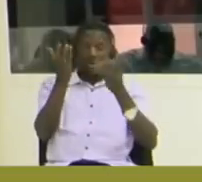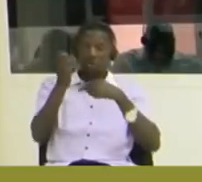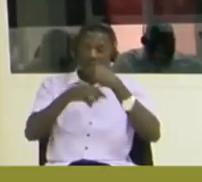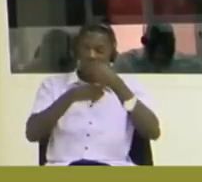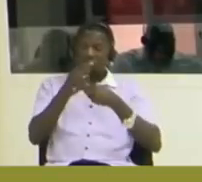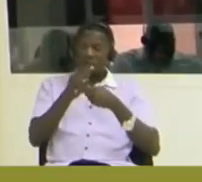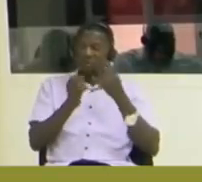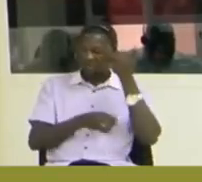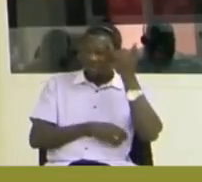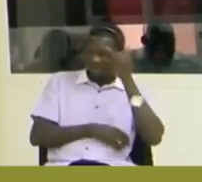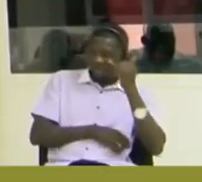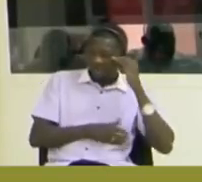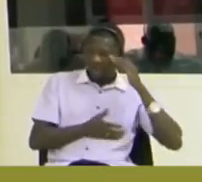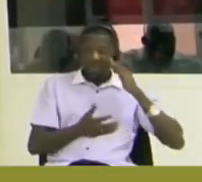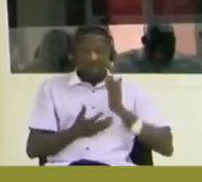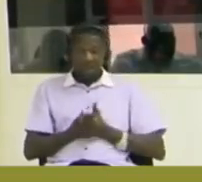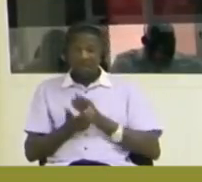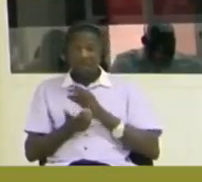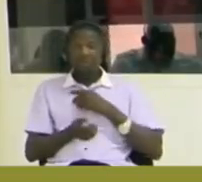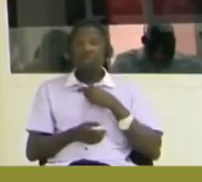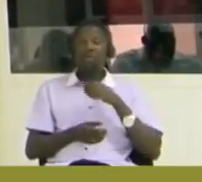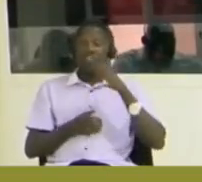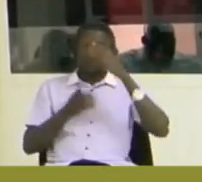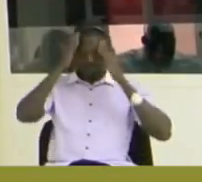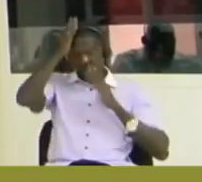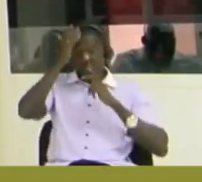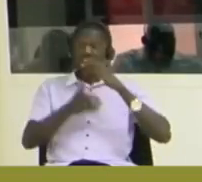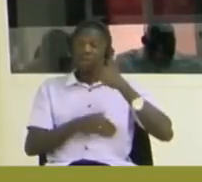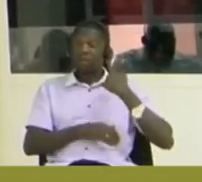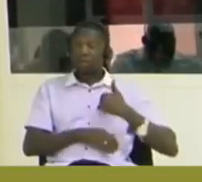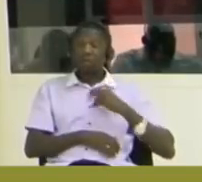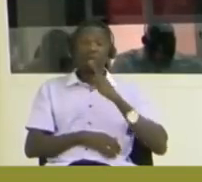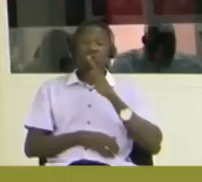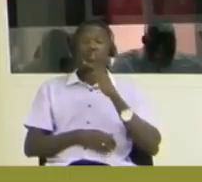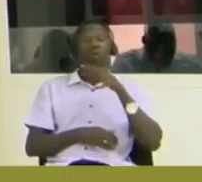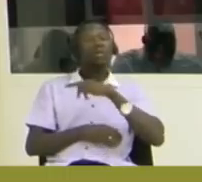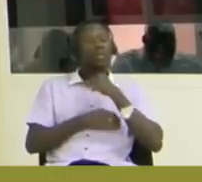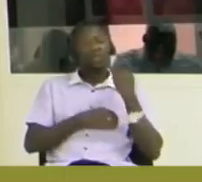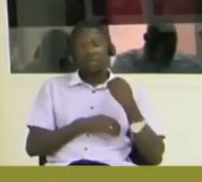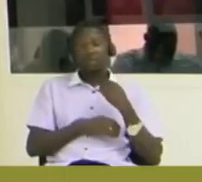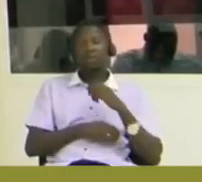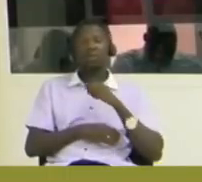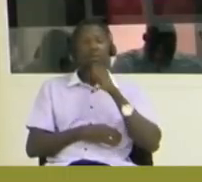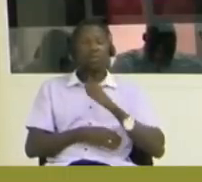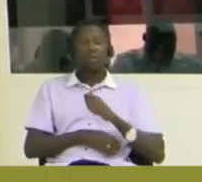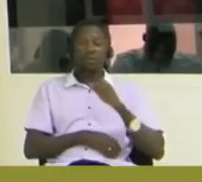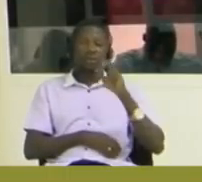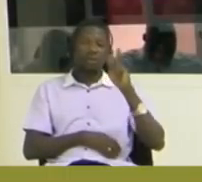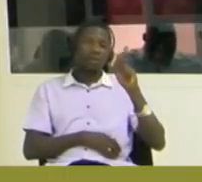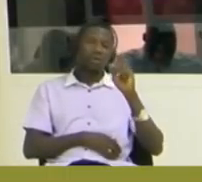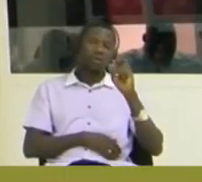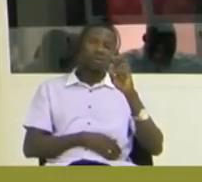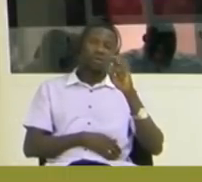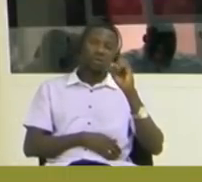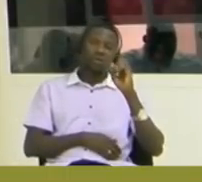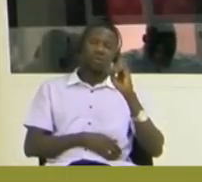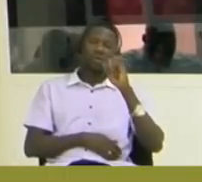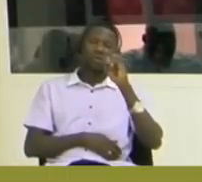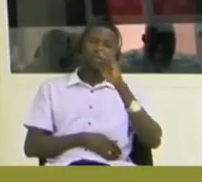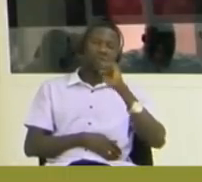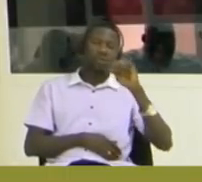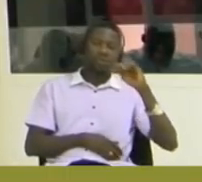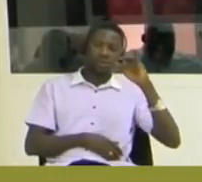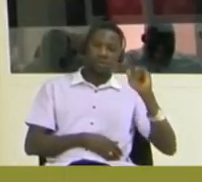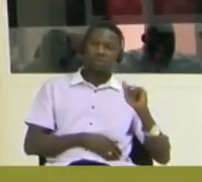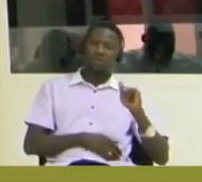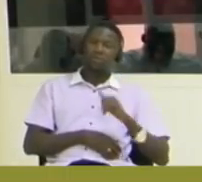it was the soldiers who killed Mr. Koro Ceesay. So is that the